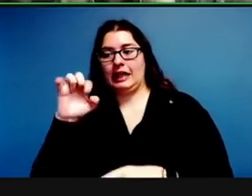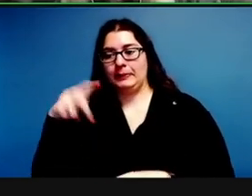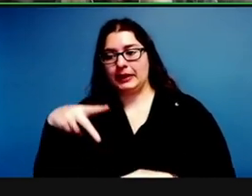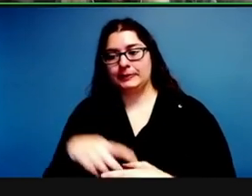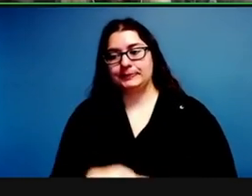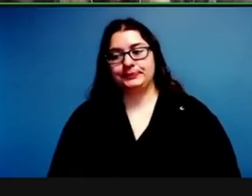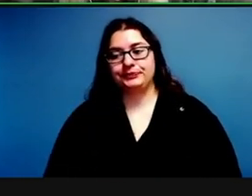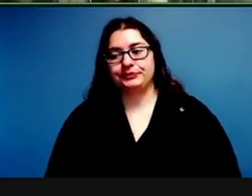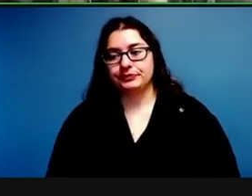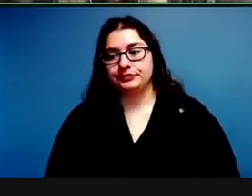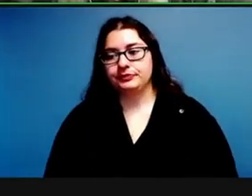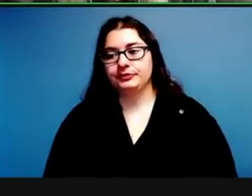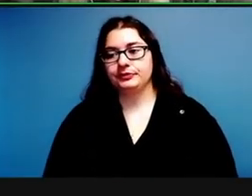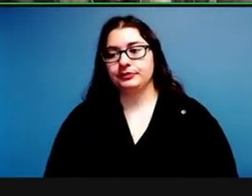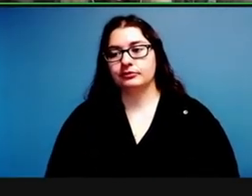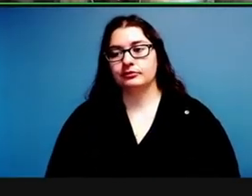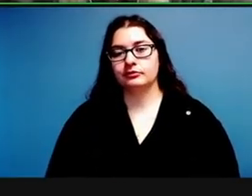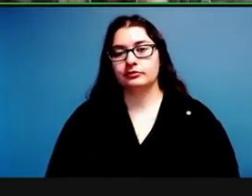IEP.